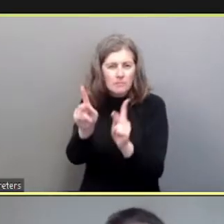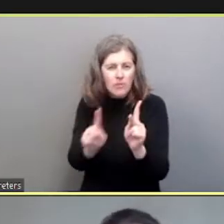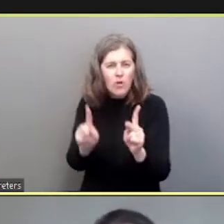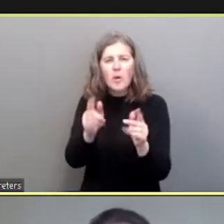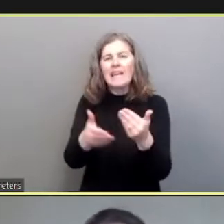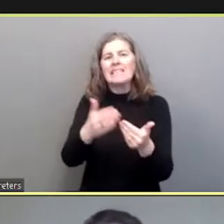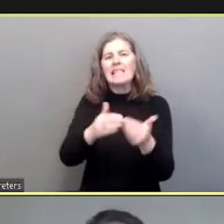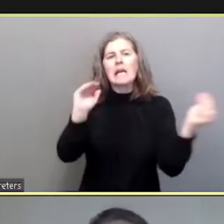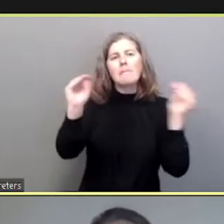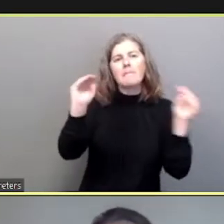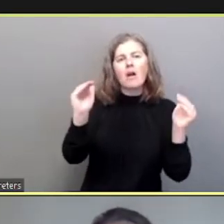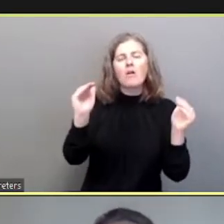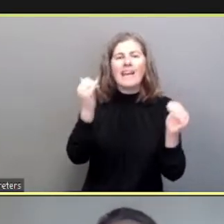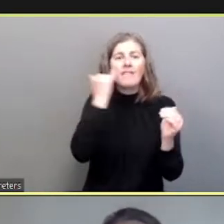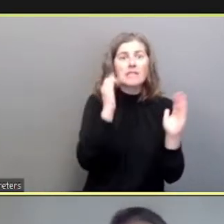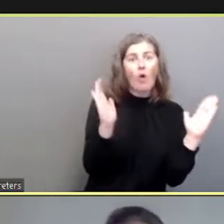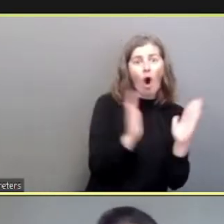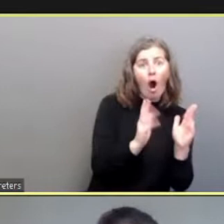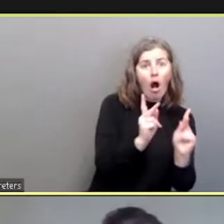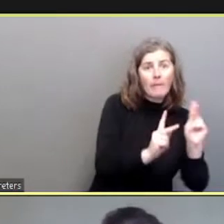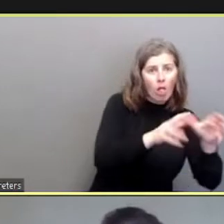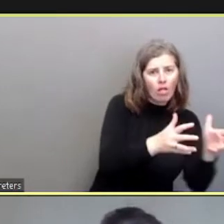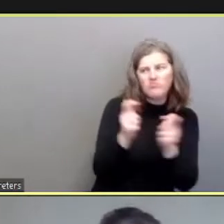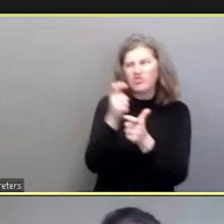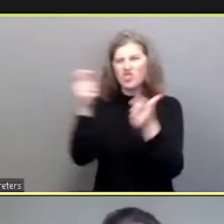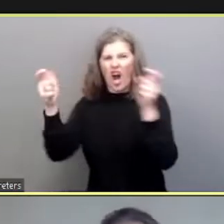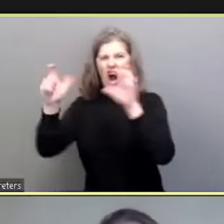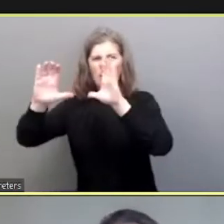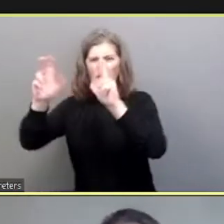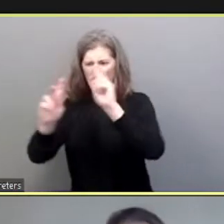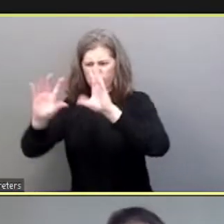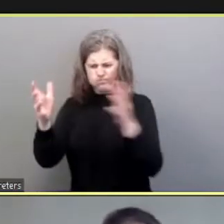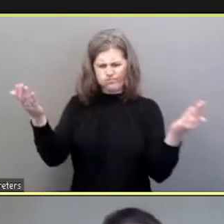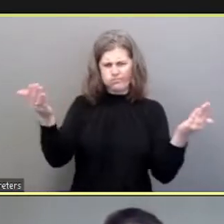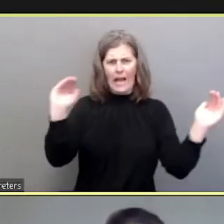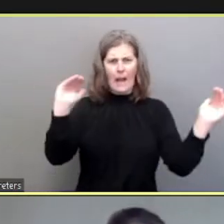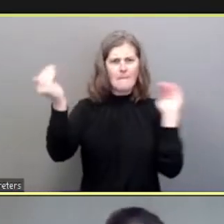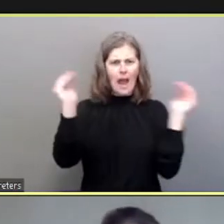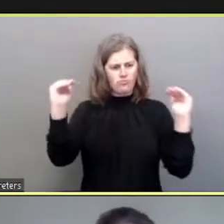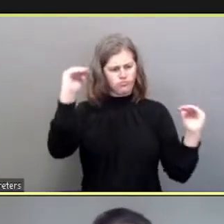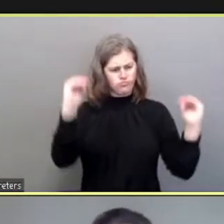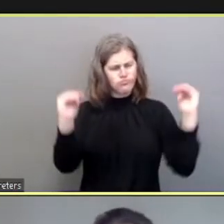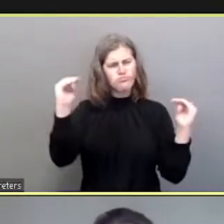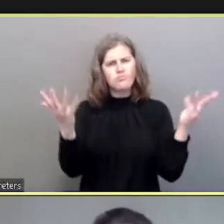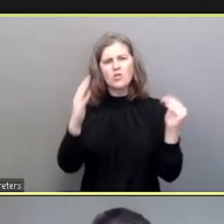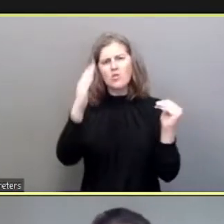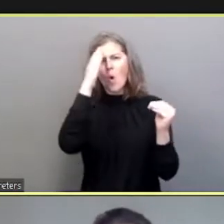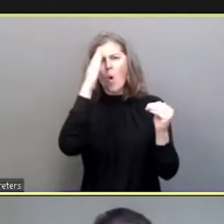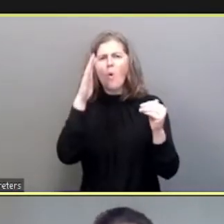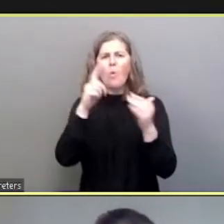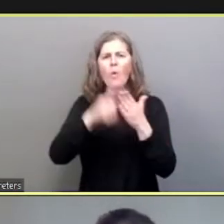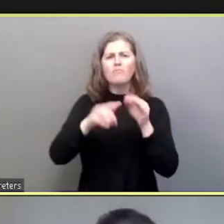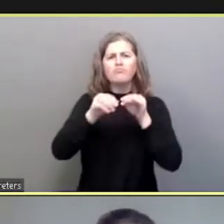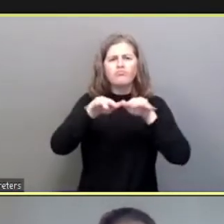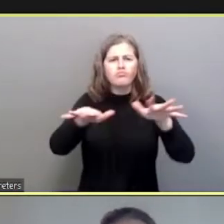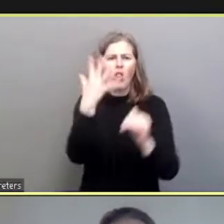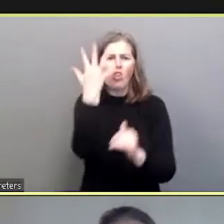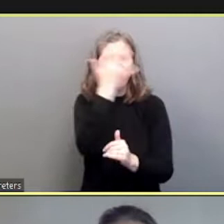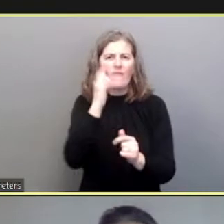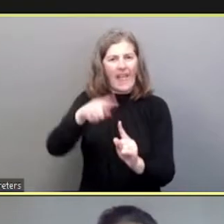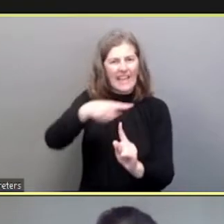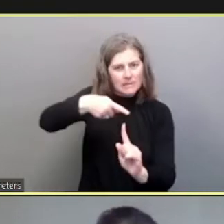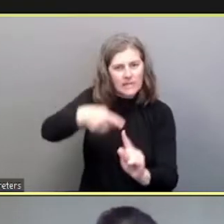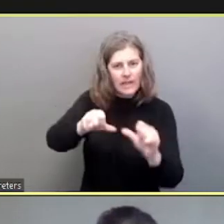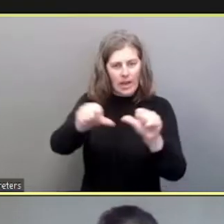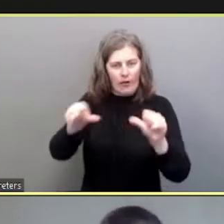compare large and smaller counties and have an idea of the level of activity in that county. So I